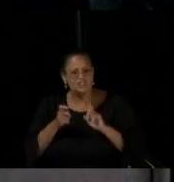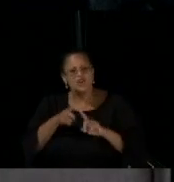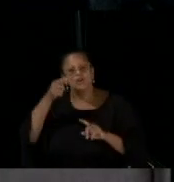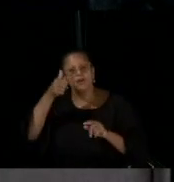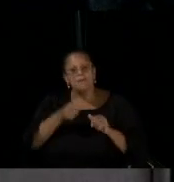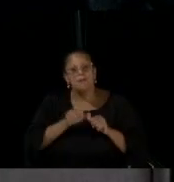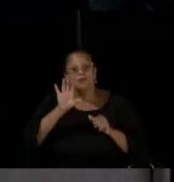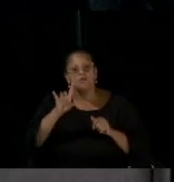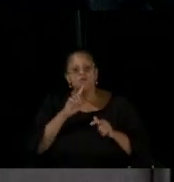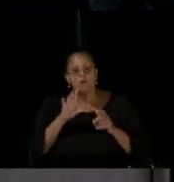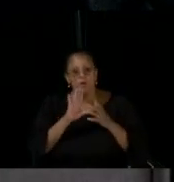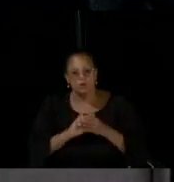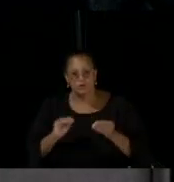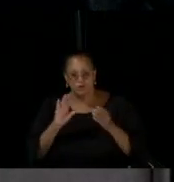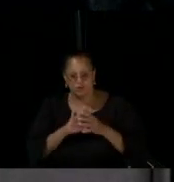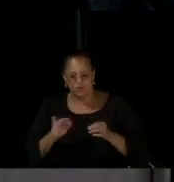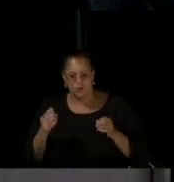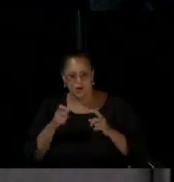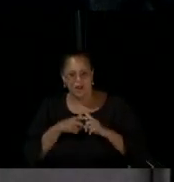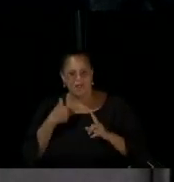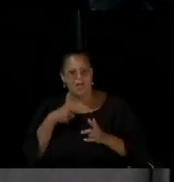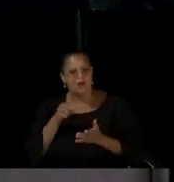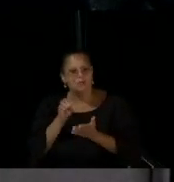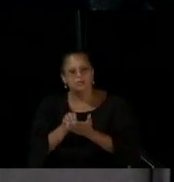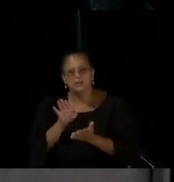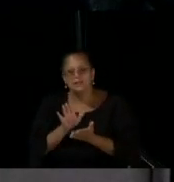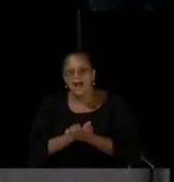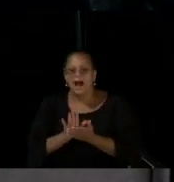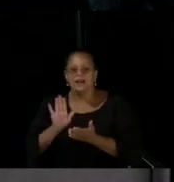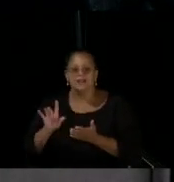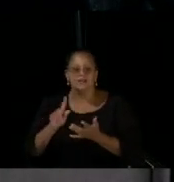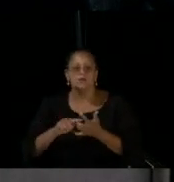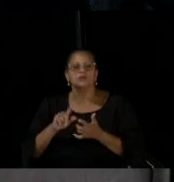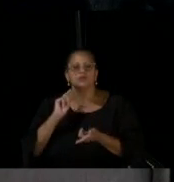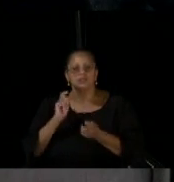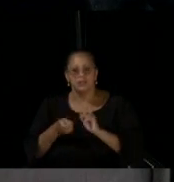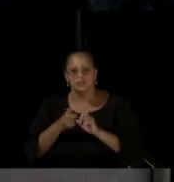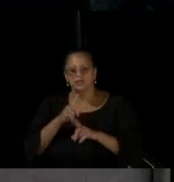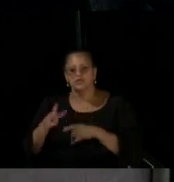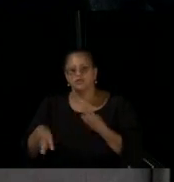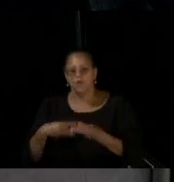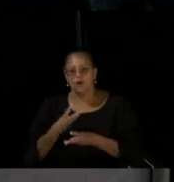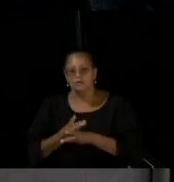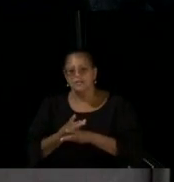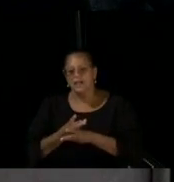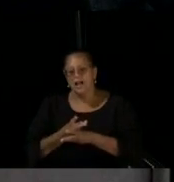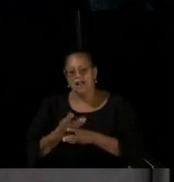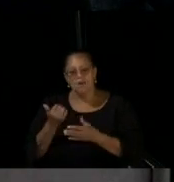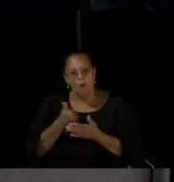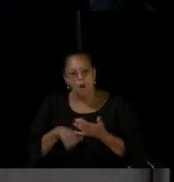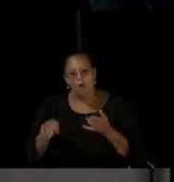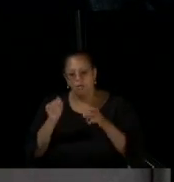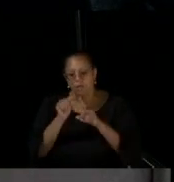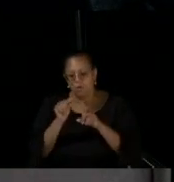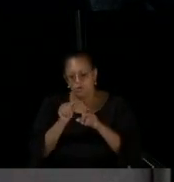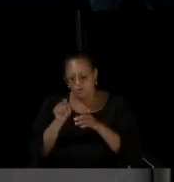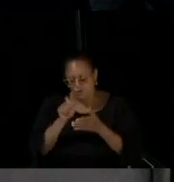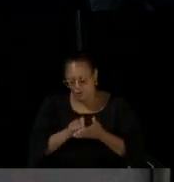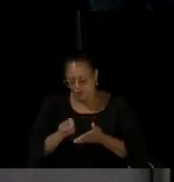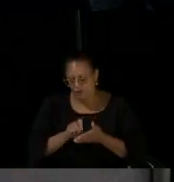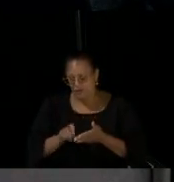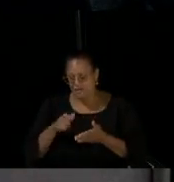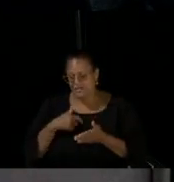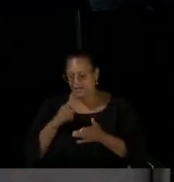story, written in the ink of the days to come, will change the world. Let every word be a gift of joy and love